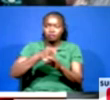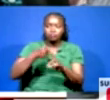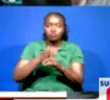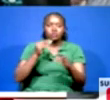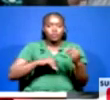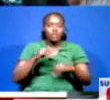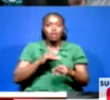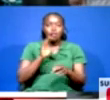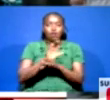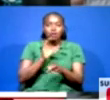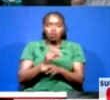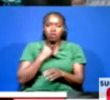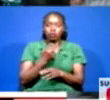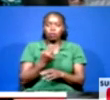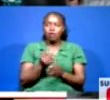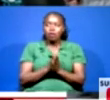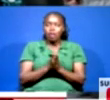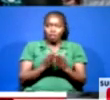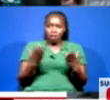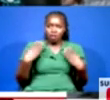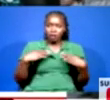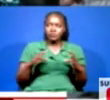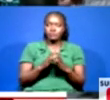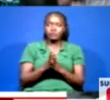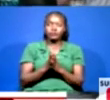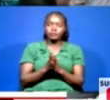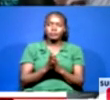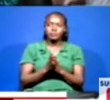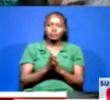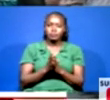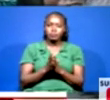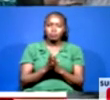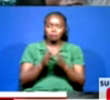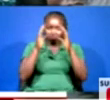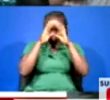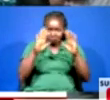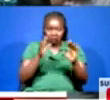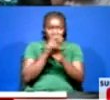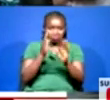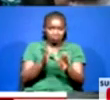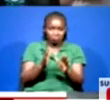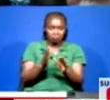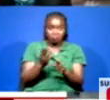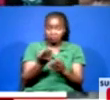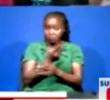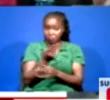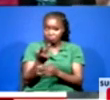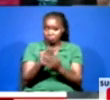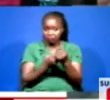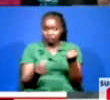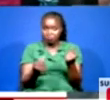of the people. The religious sector, whether the Muslims or the Christians, the religious leaders are the